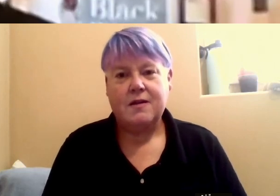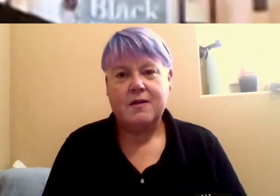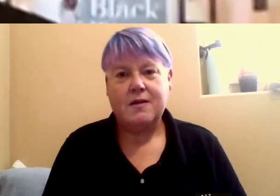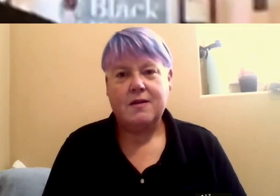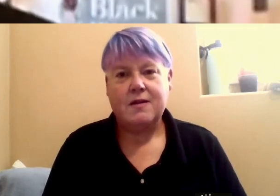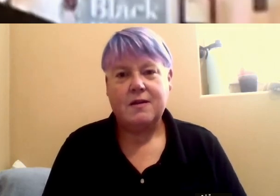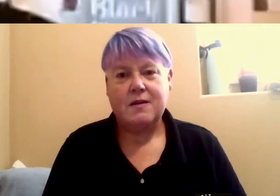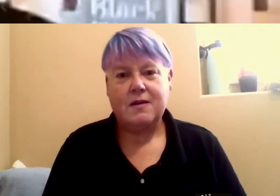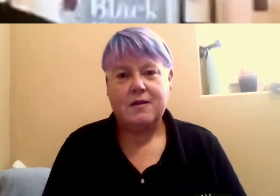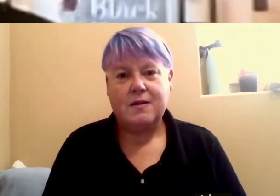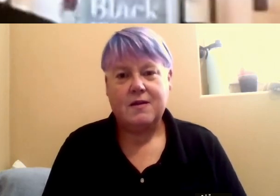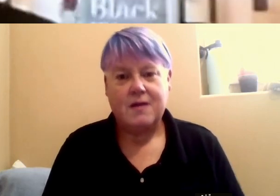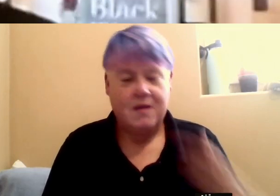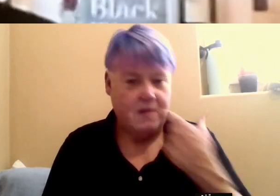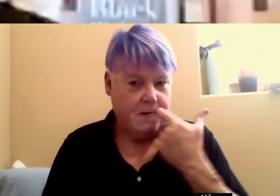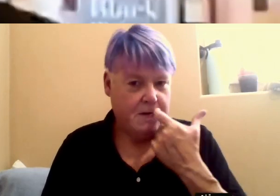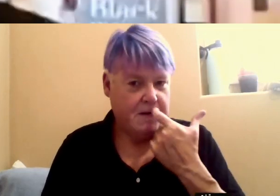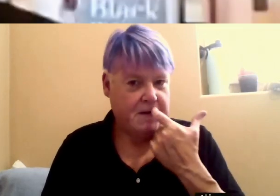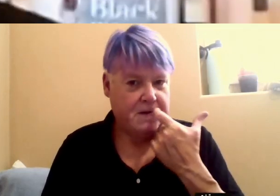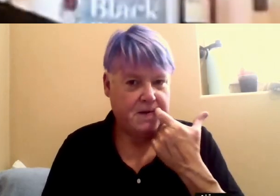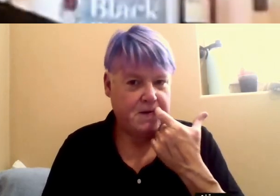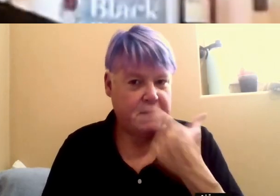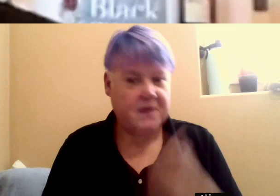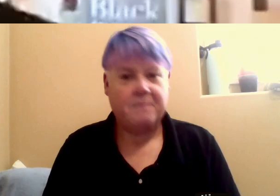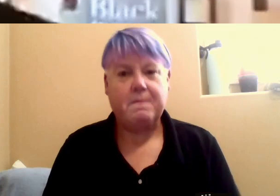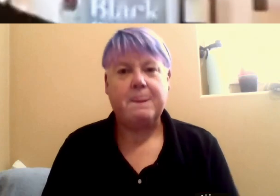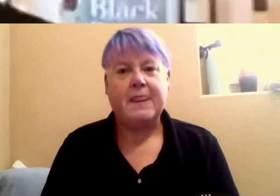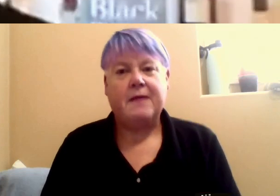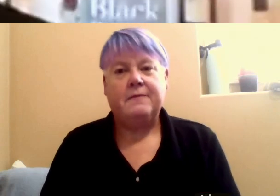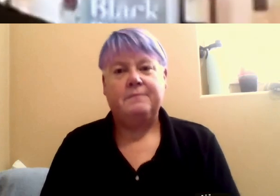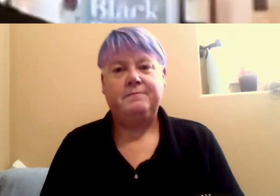okay, hang on. I'll open it up here.